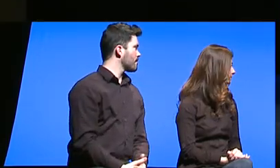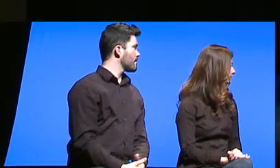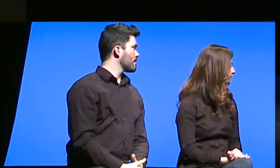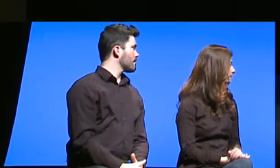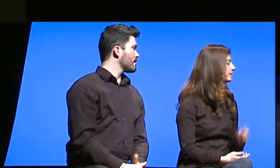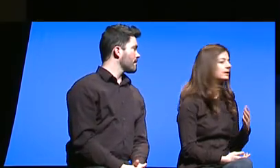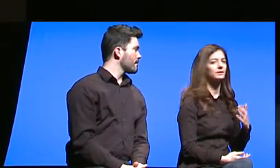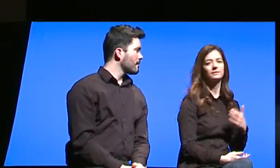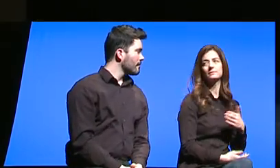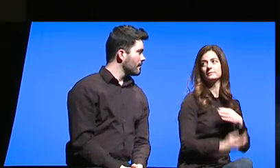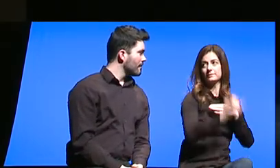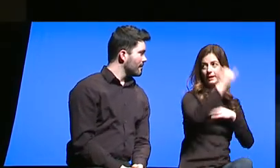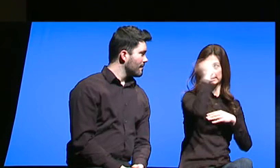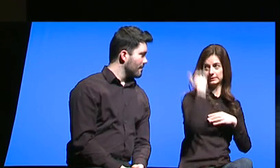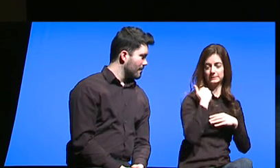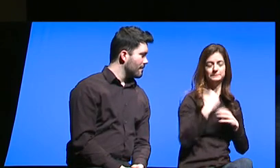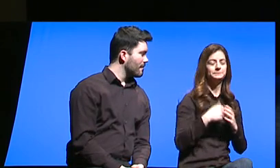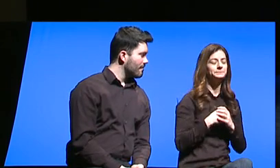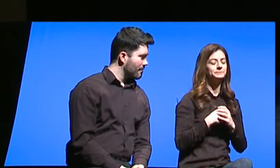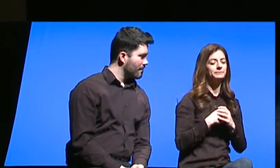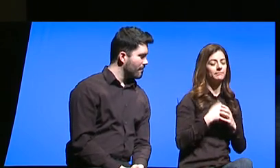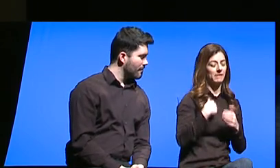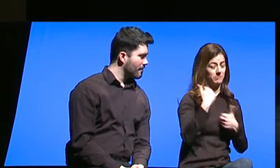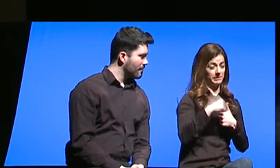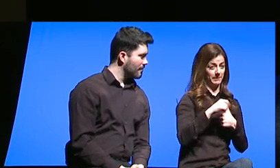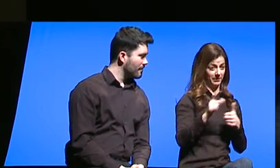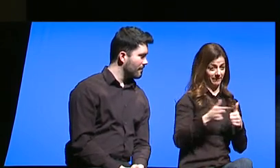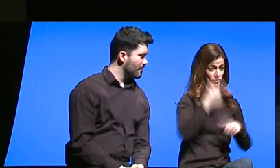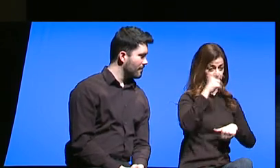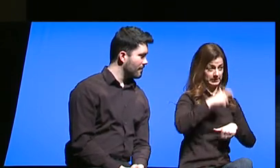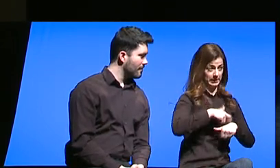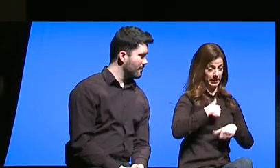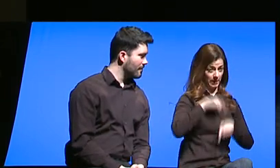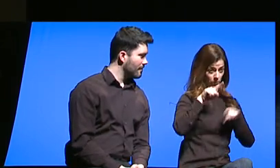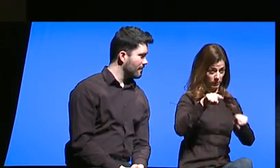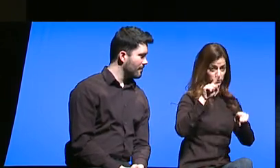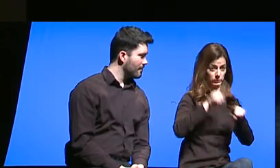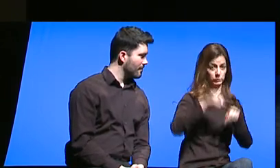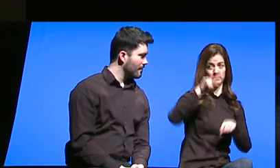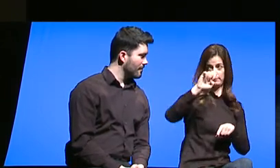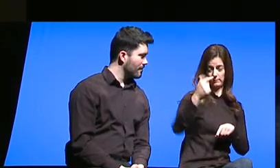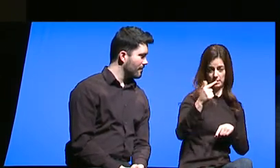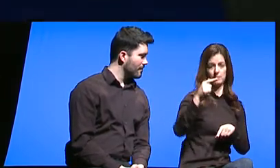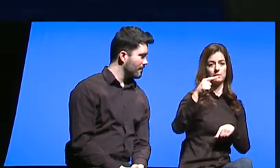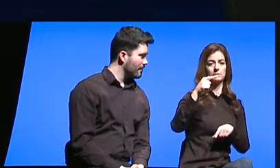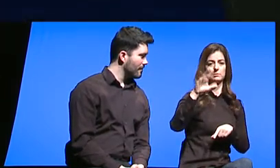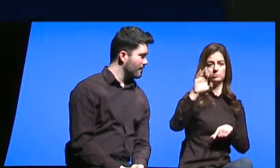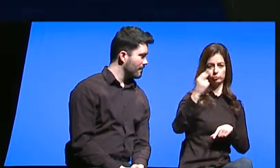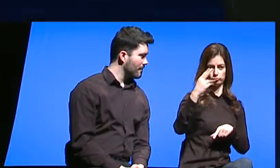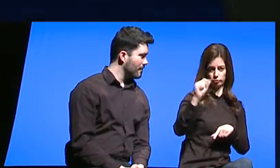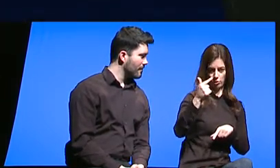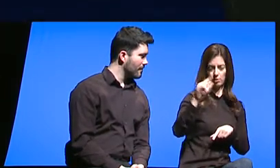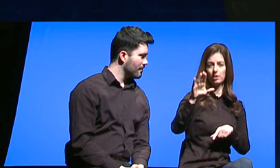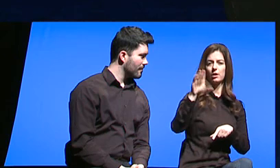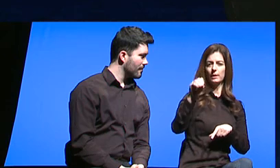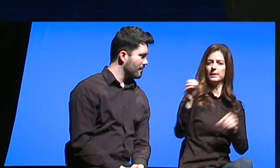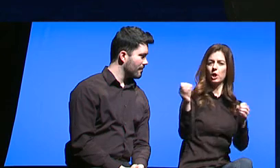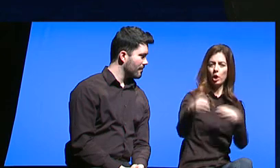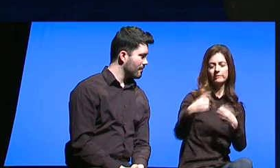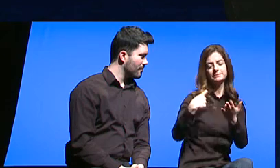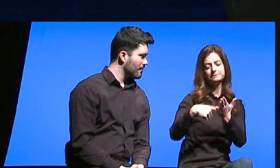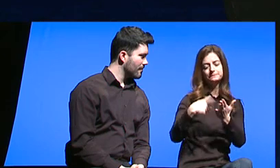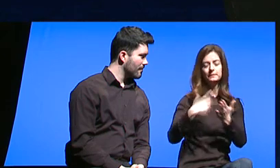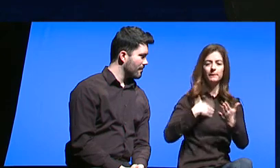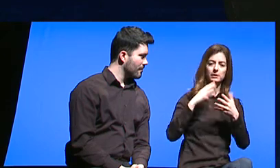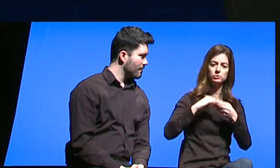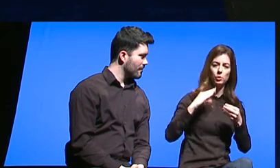I remember the first time when we when I went to the Chong+Company office and I was discussing my story. They were asking me